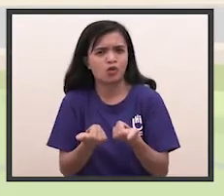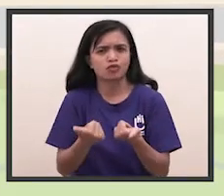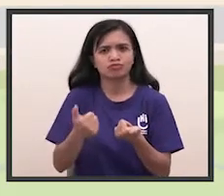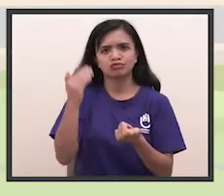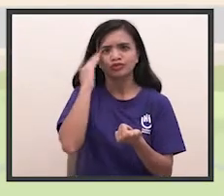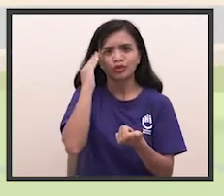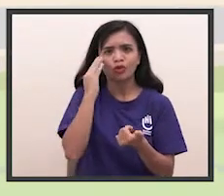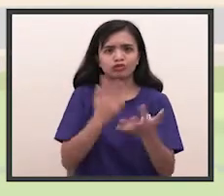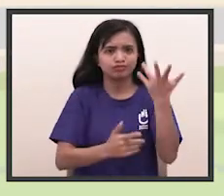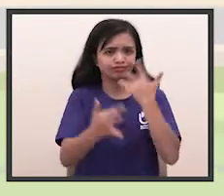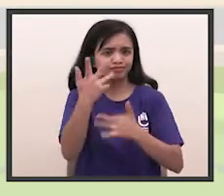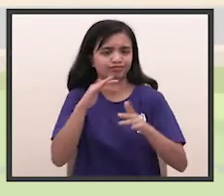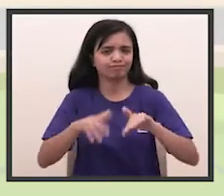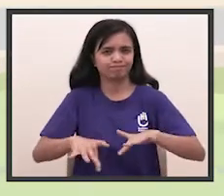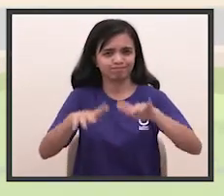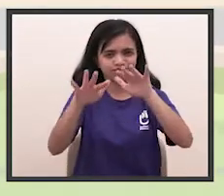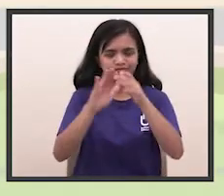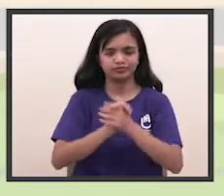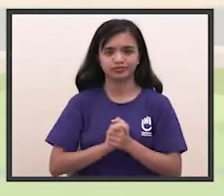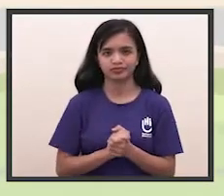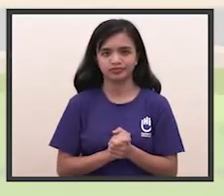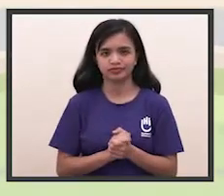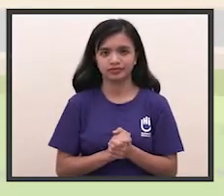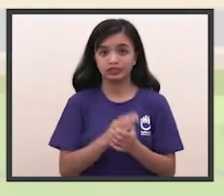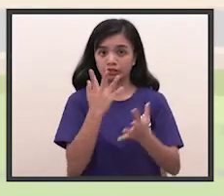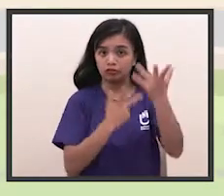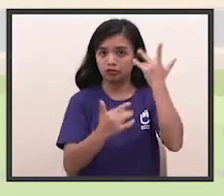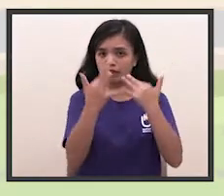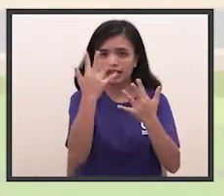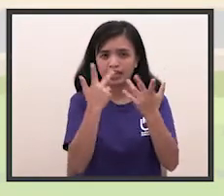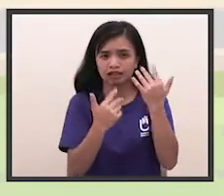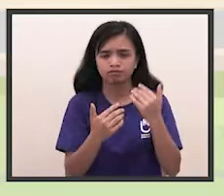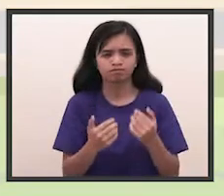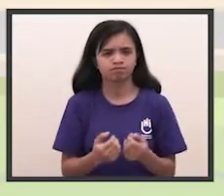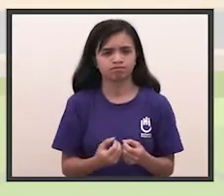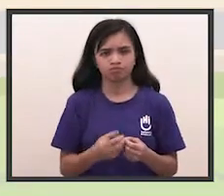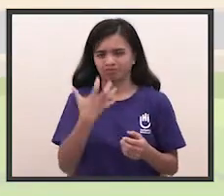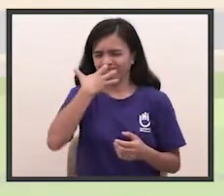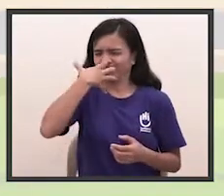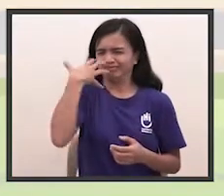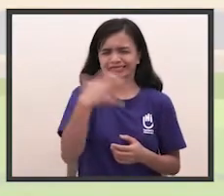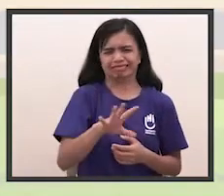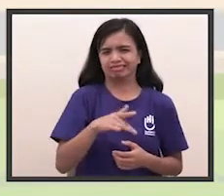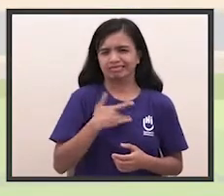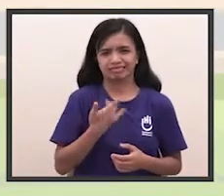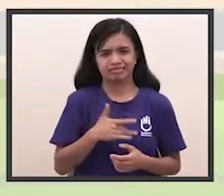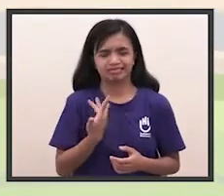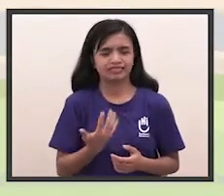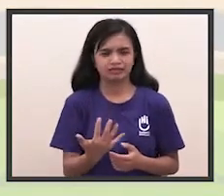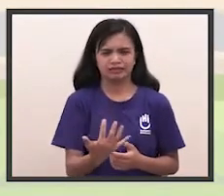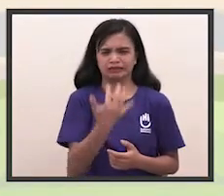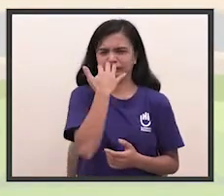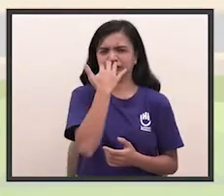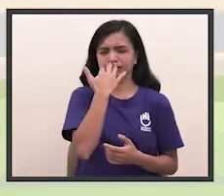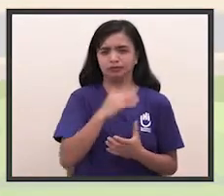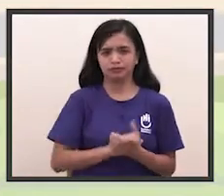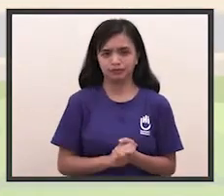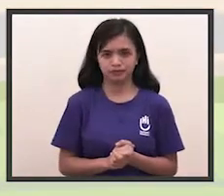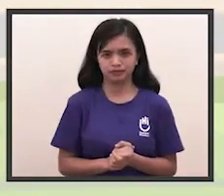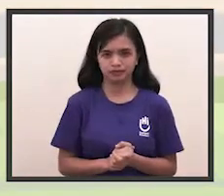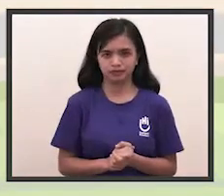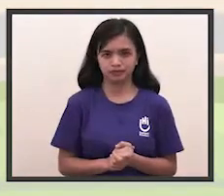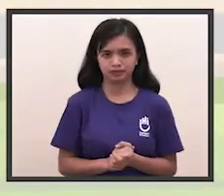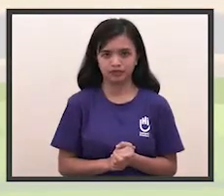to detect fire and flood. Fire gives a hot, warm feeling and has a burnt